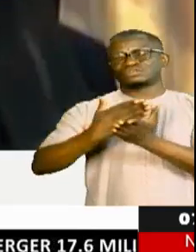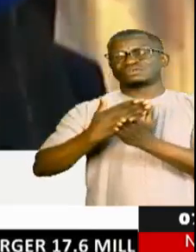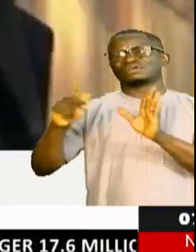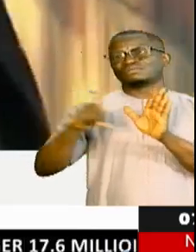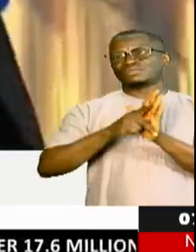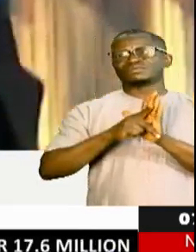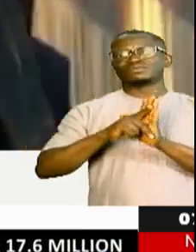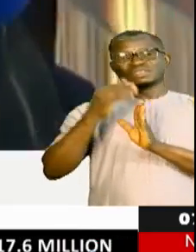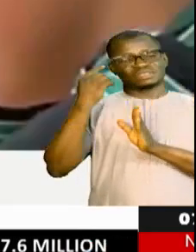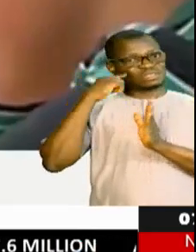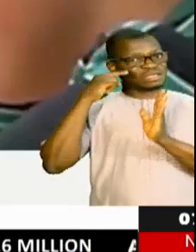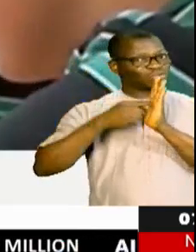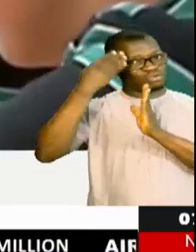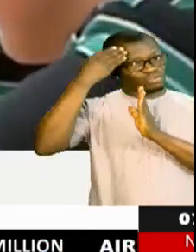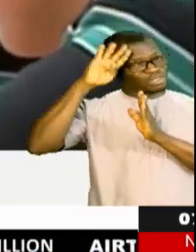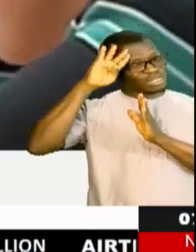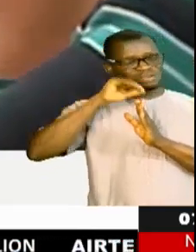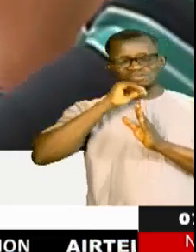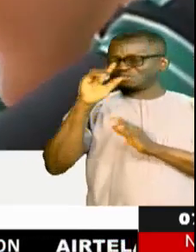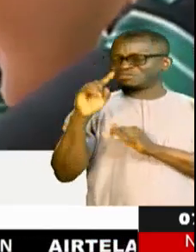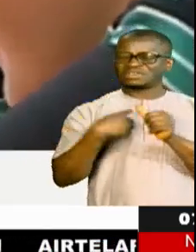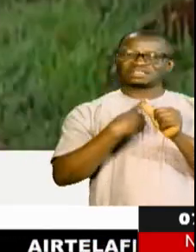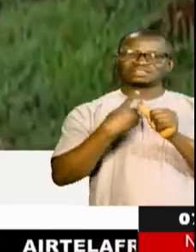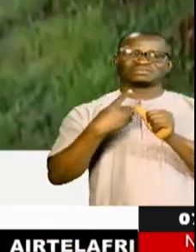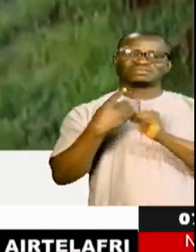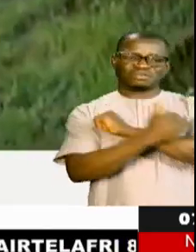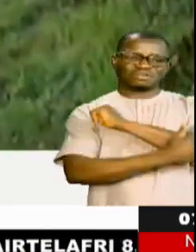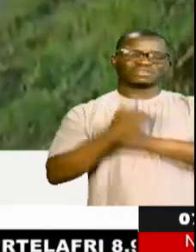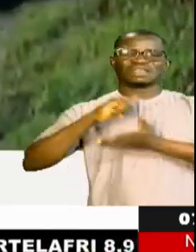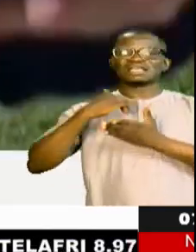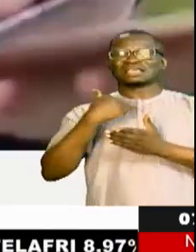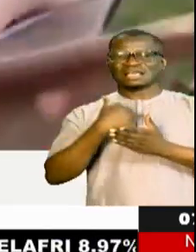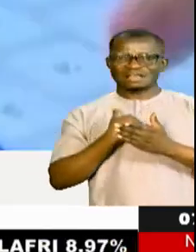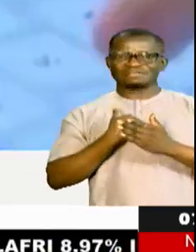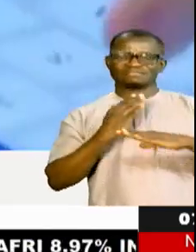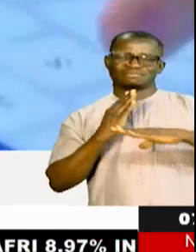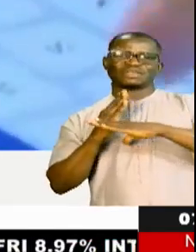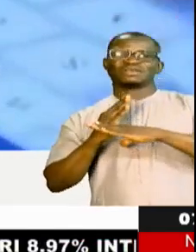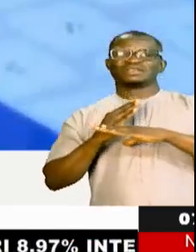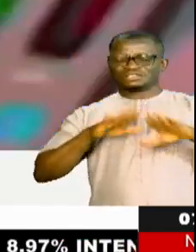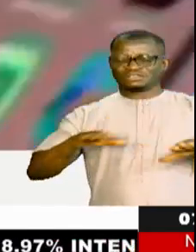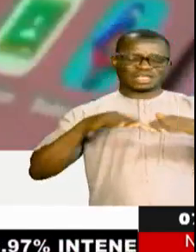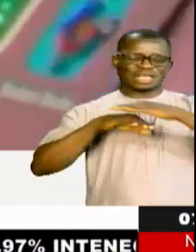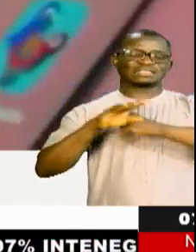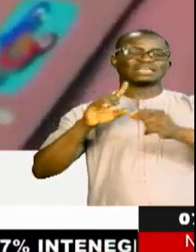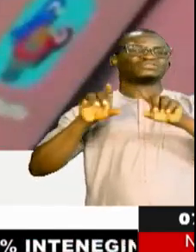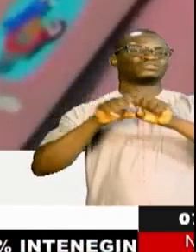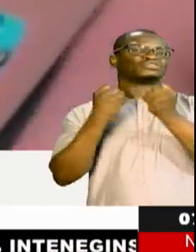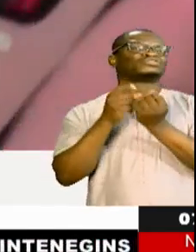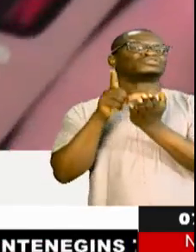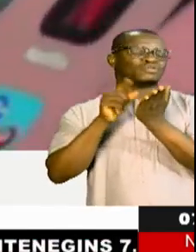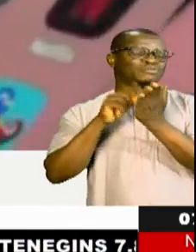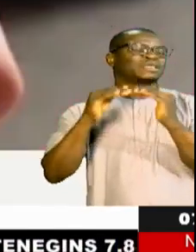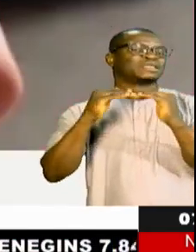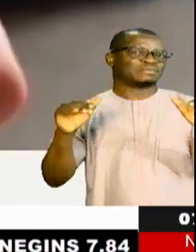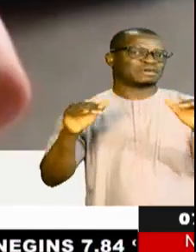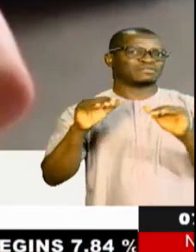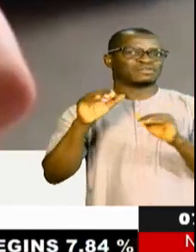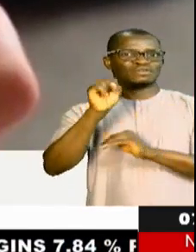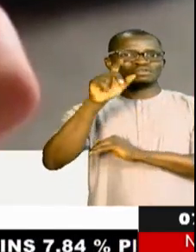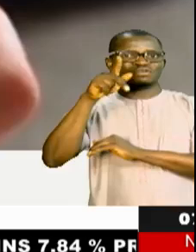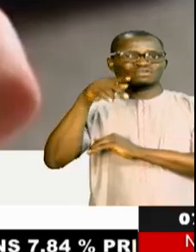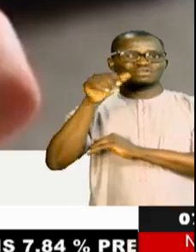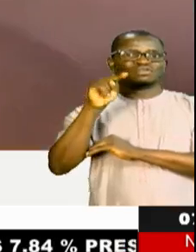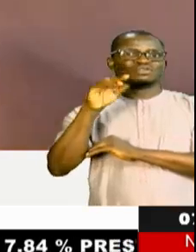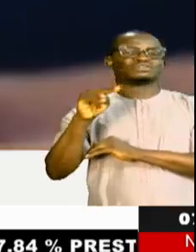the first, as several other countries have been tightening children's access to social media platforms. Spain passed a law